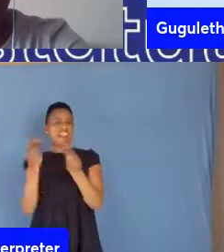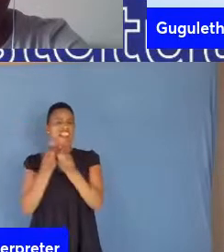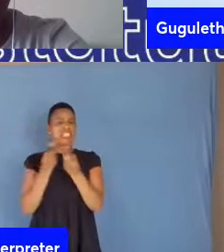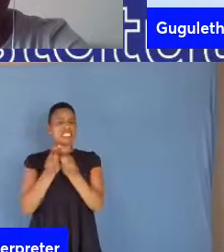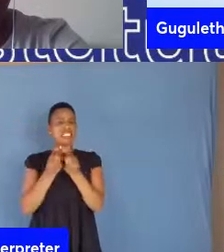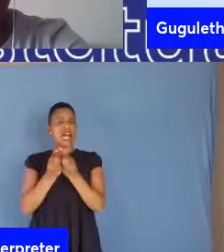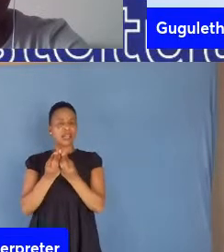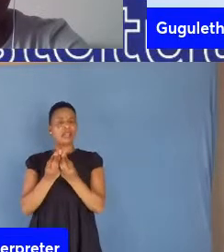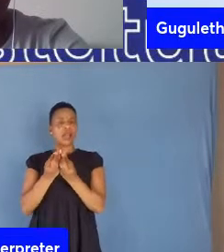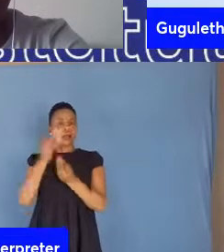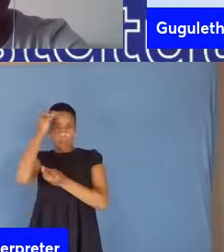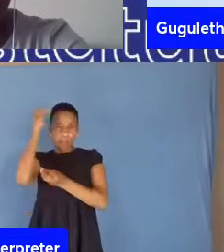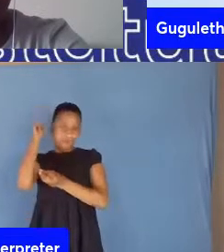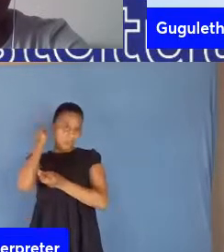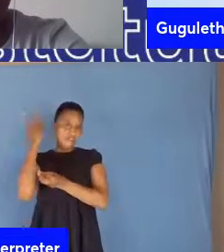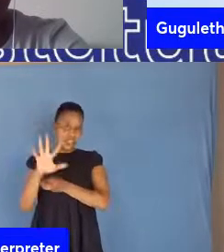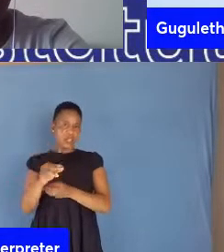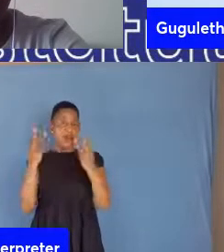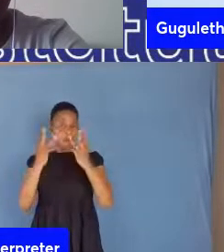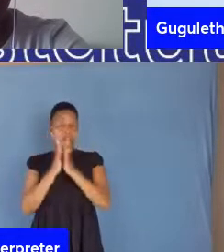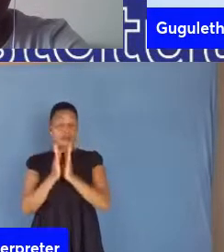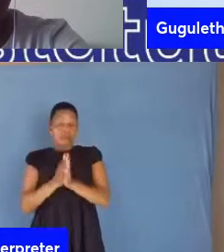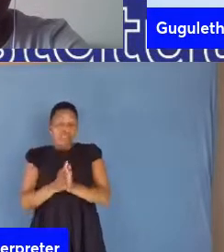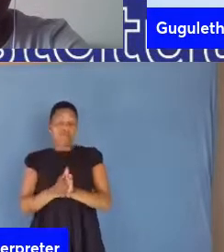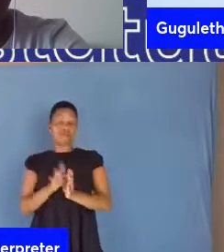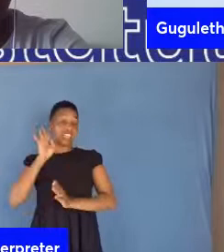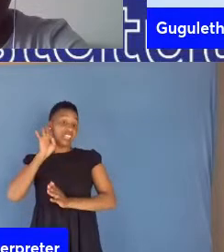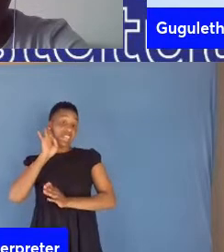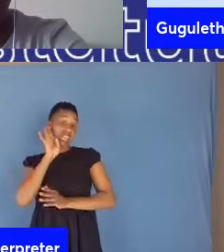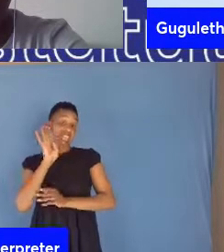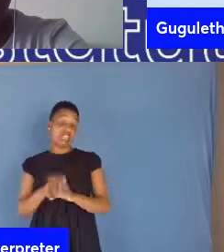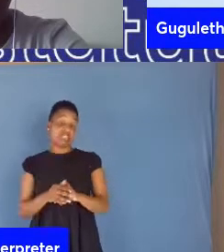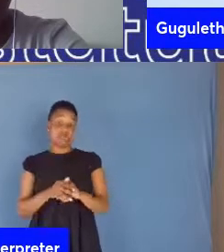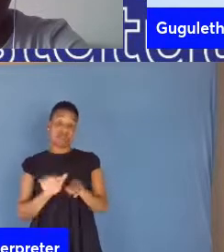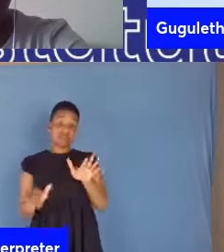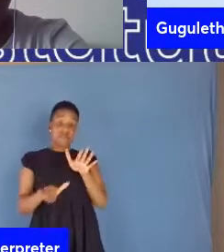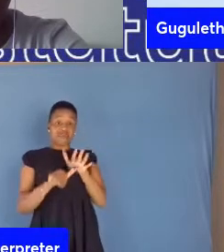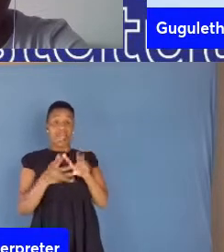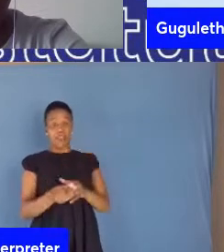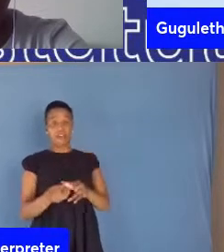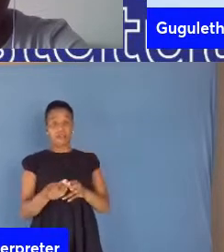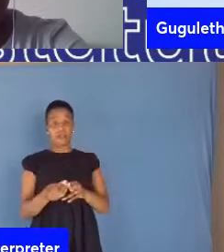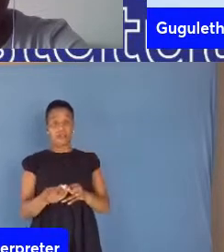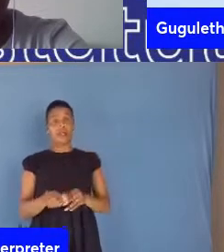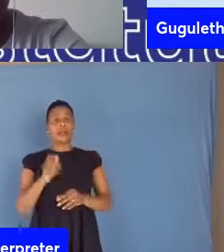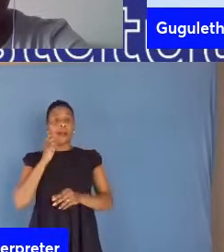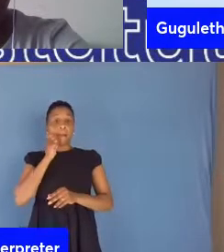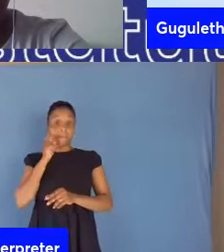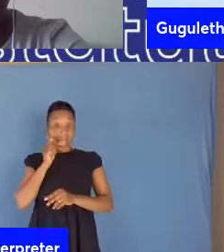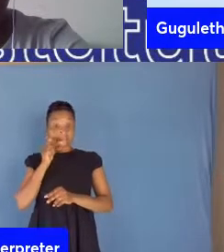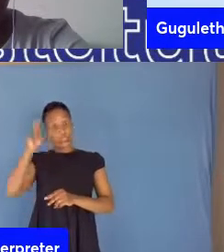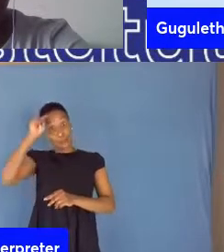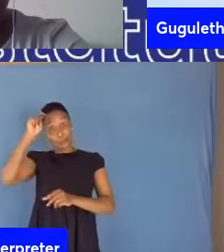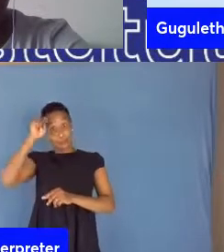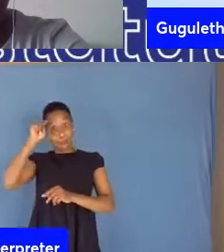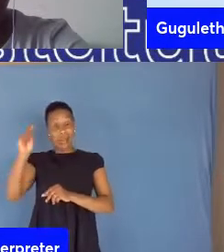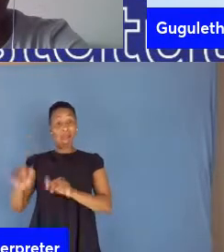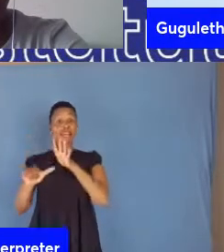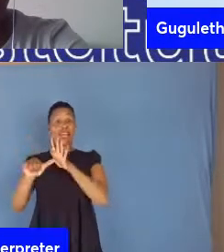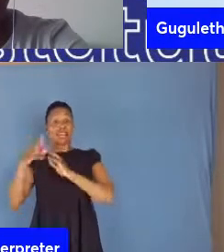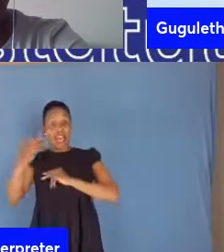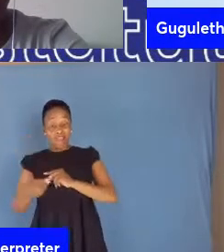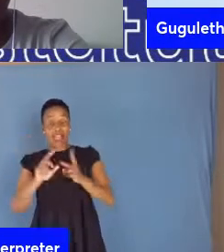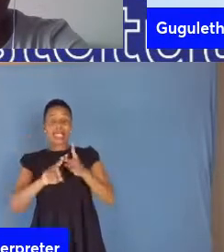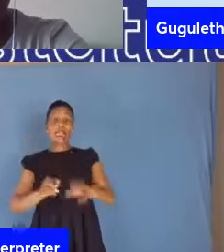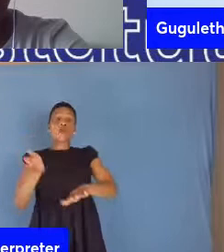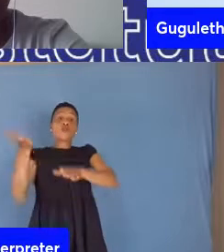people of hearing privilege, because there's the man boy privilege, and then on top of that there's the hearing privilege. So if